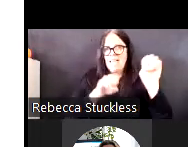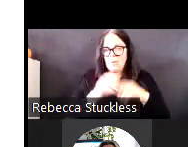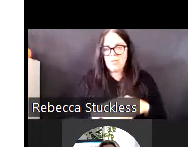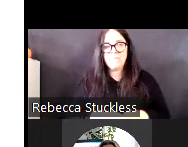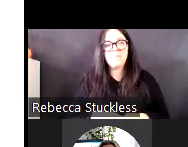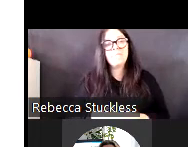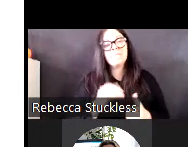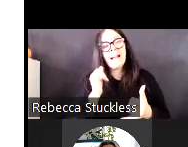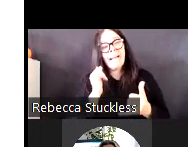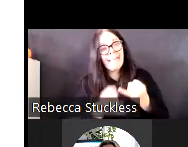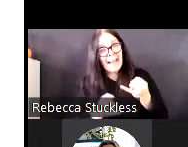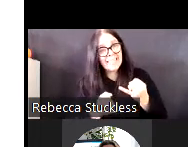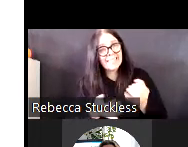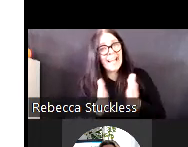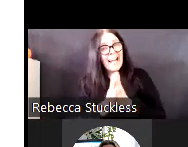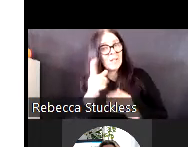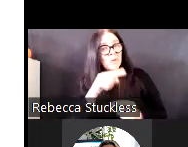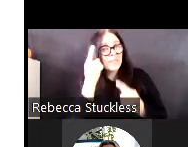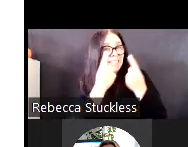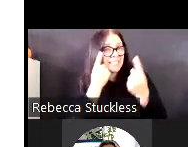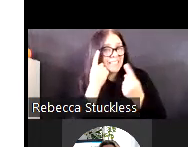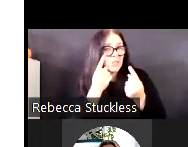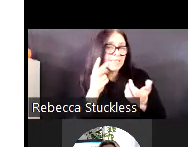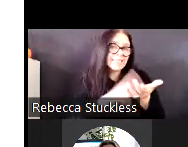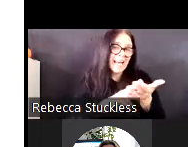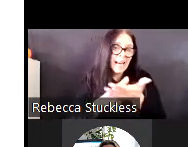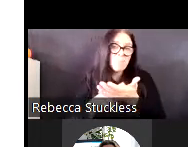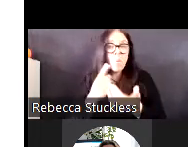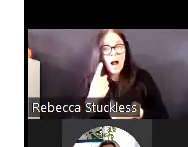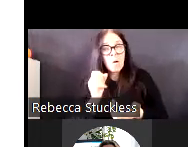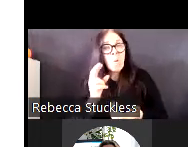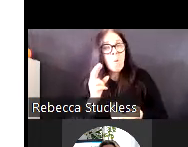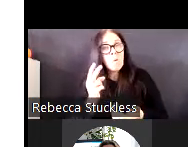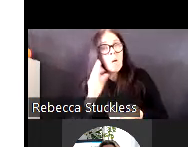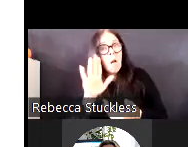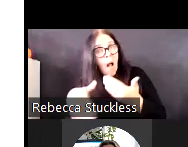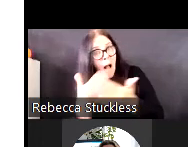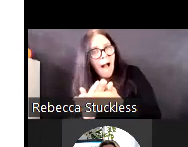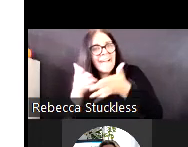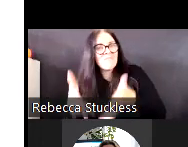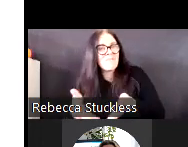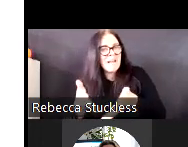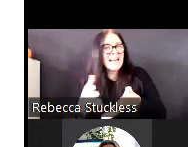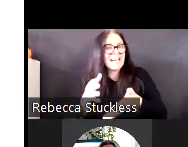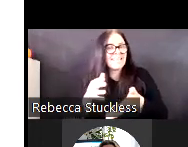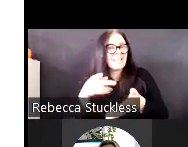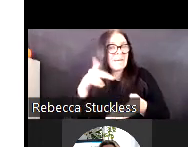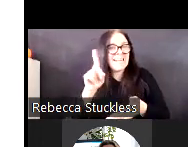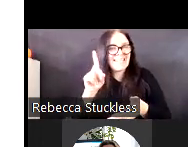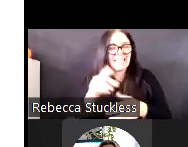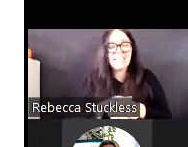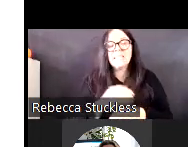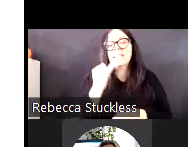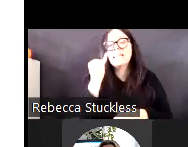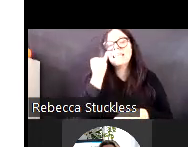I invite you to consider signing up for one or all of the remaining pop-up PD sessions for this year. If you missed the